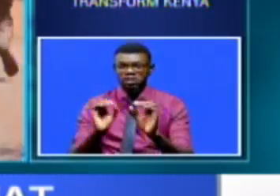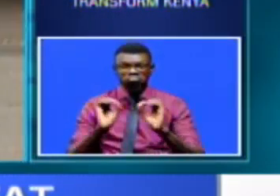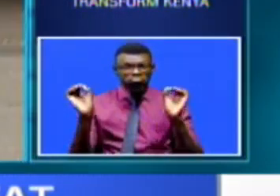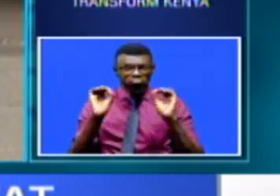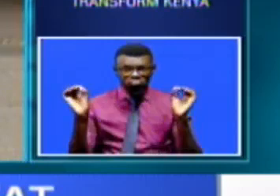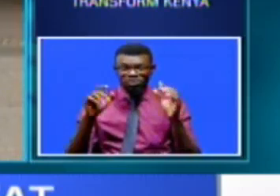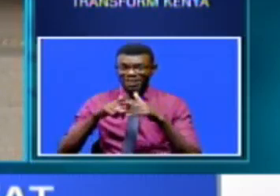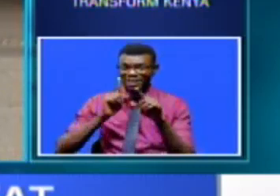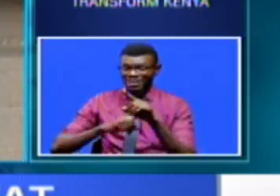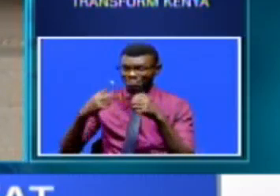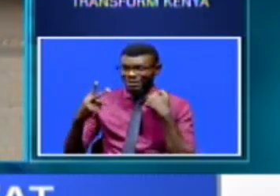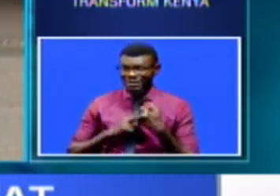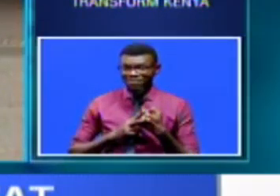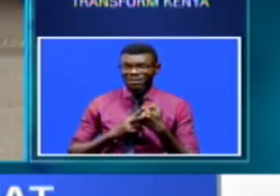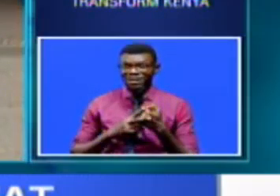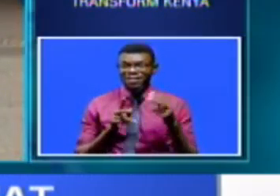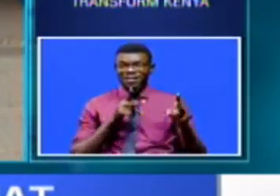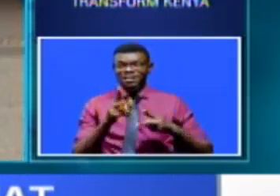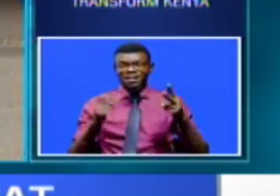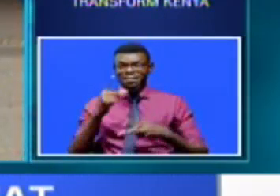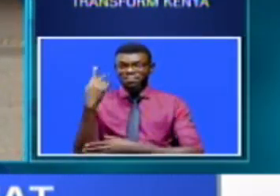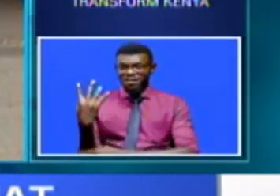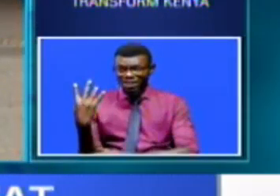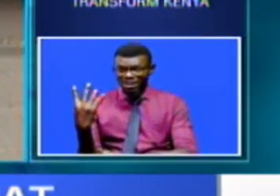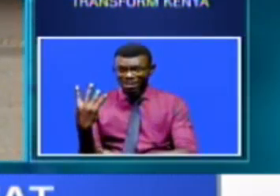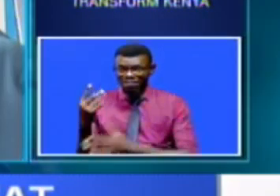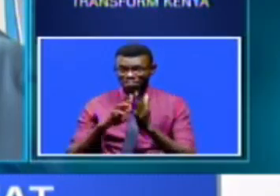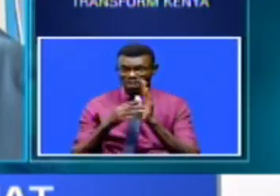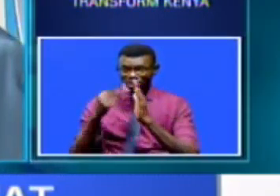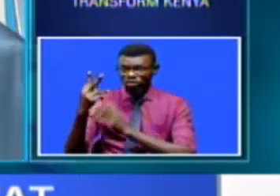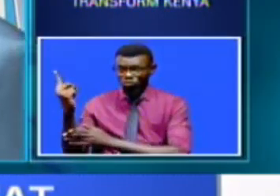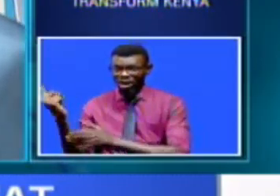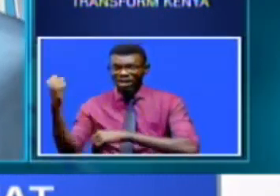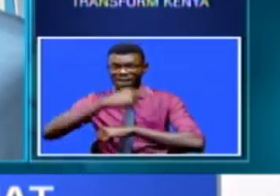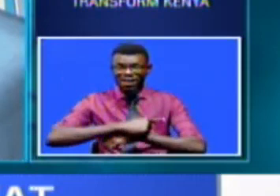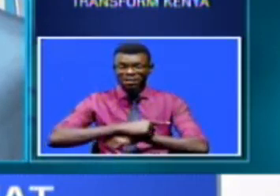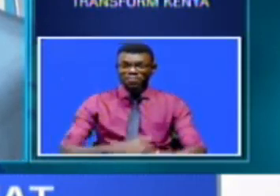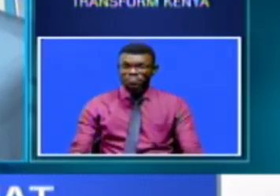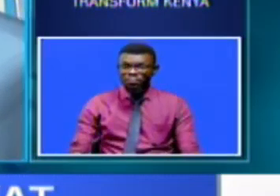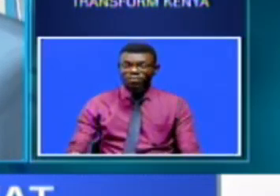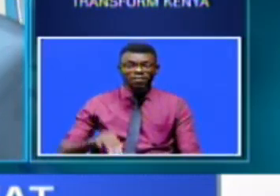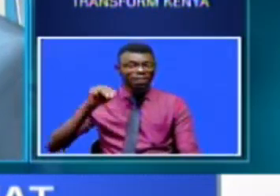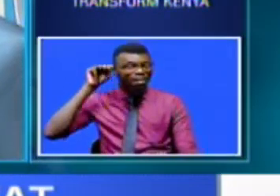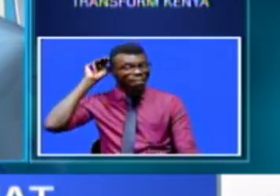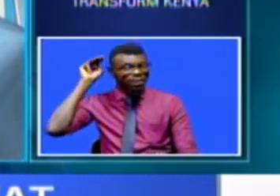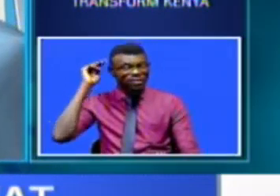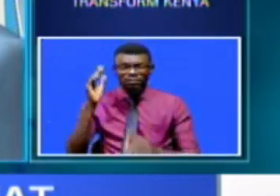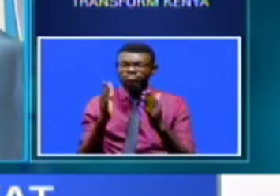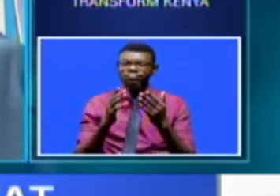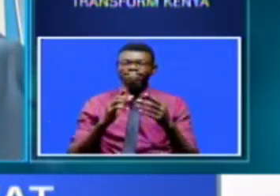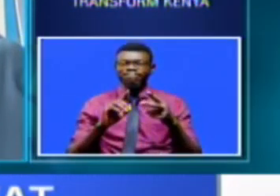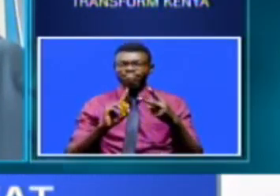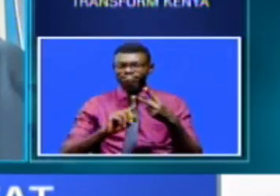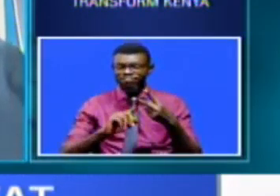the 22nd of April, for an initial period of 21 days. Following the order, Mandera joins Nairobi,